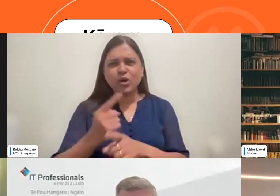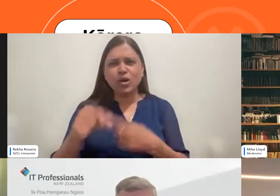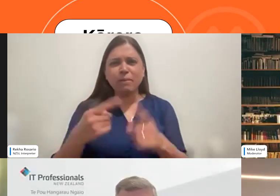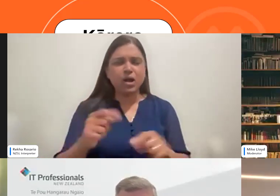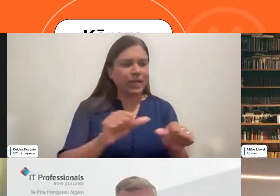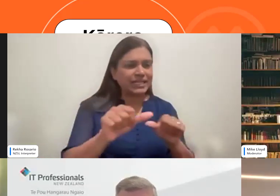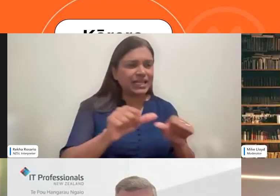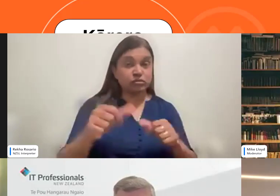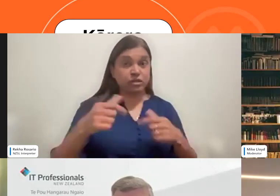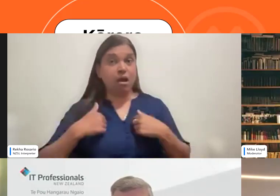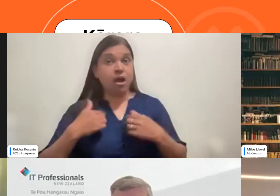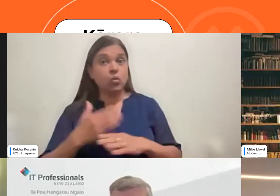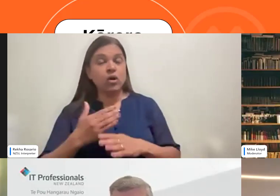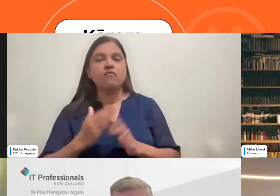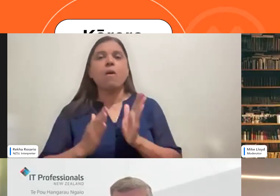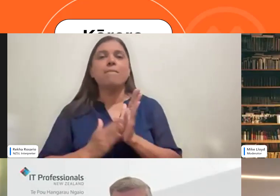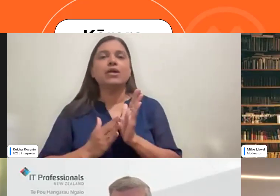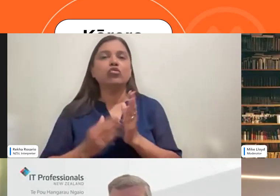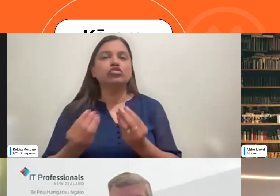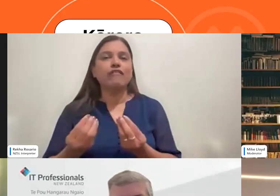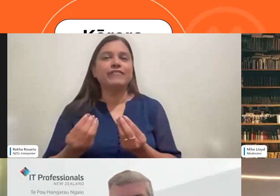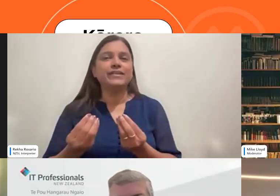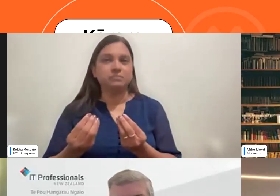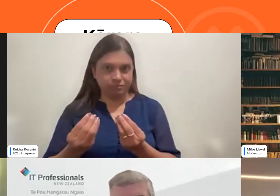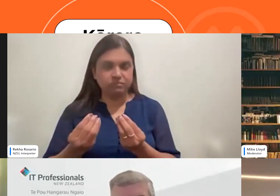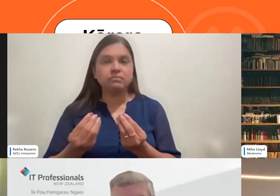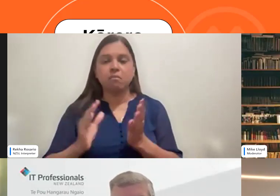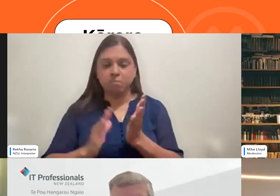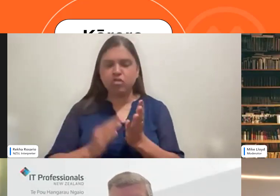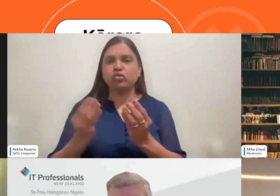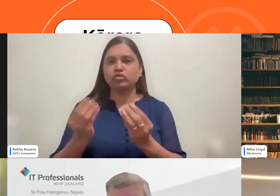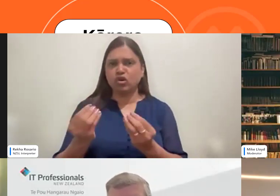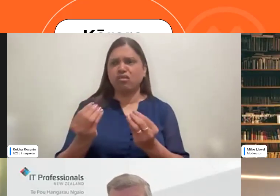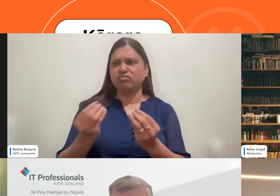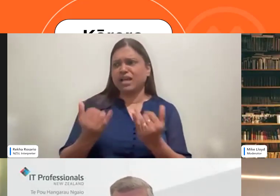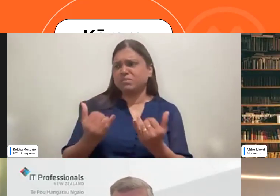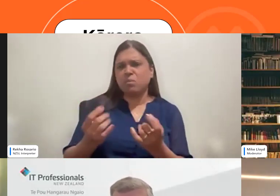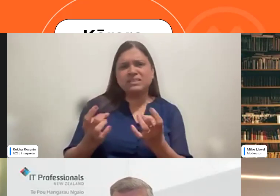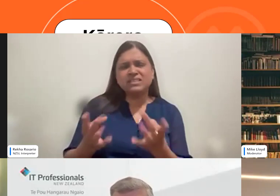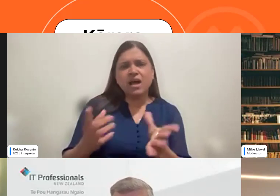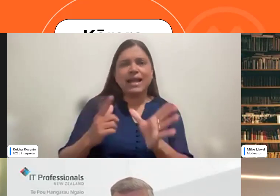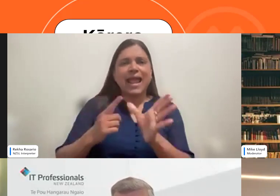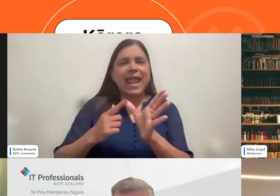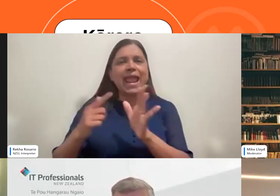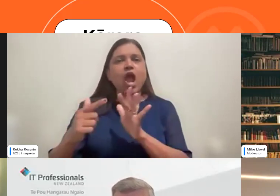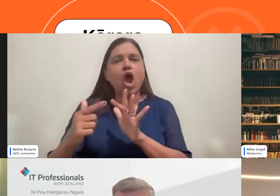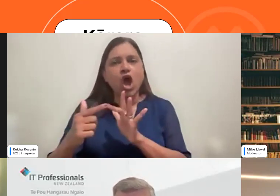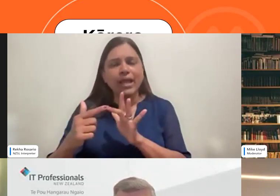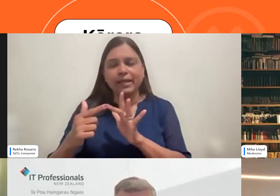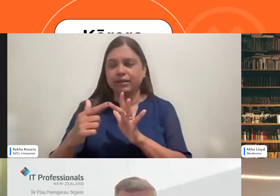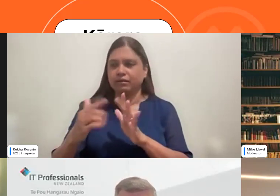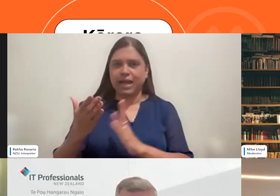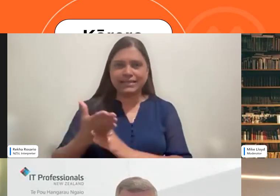Microsoft. Microsoft have a range of initiatives such as AI for accessibility. They have an accessibility